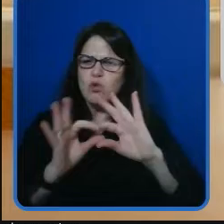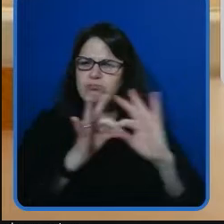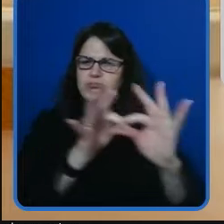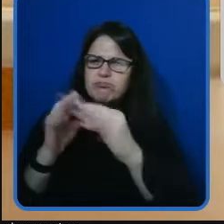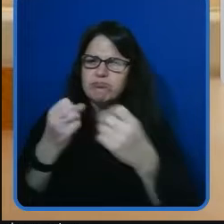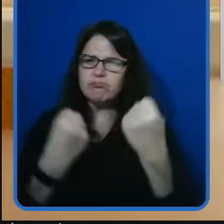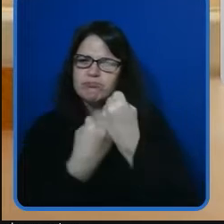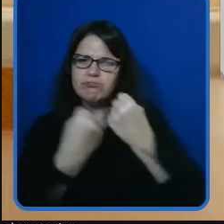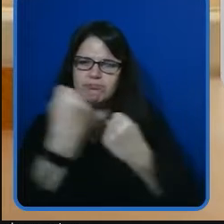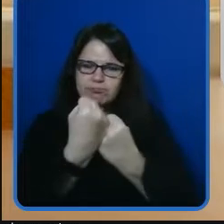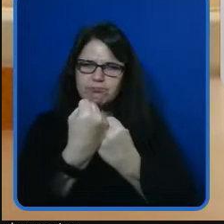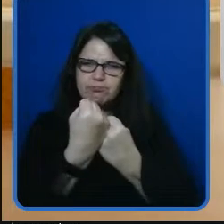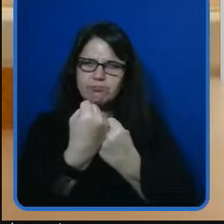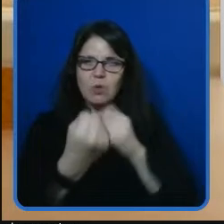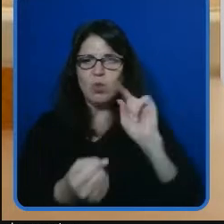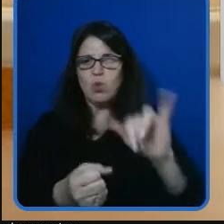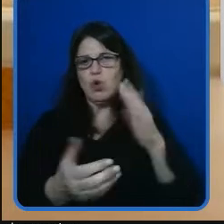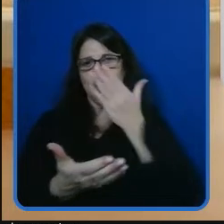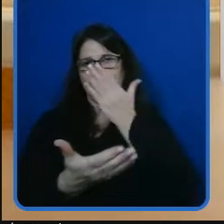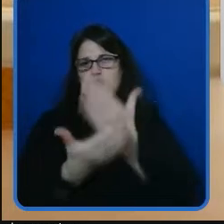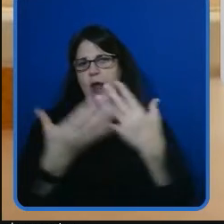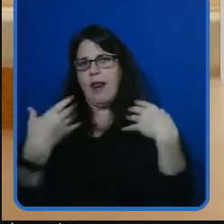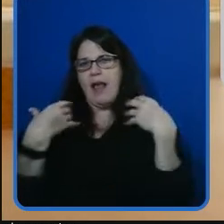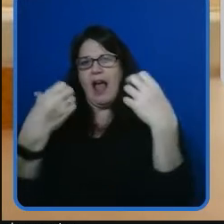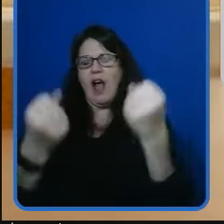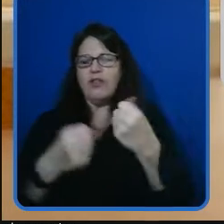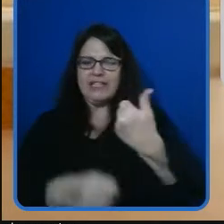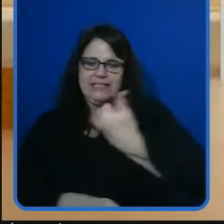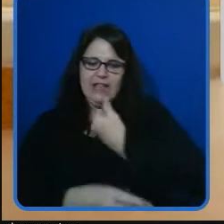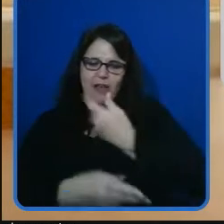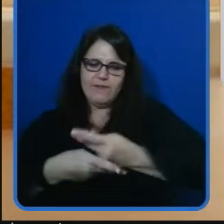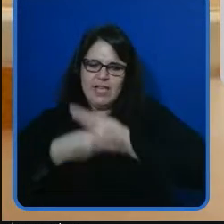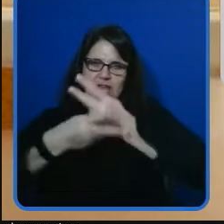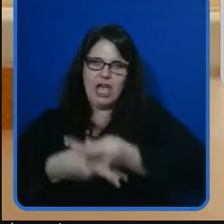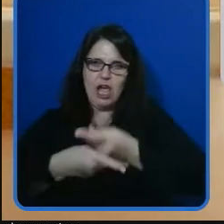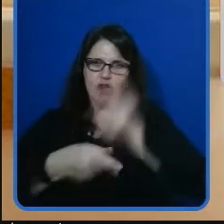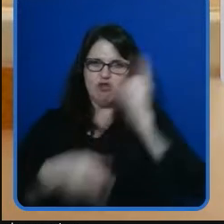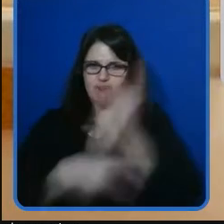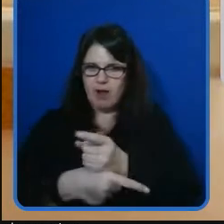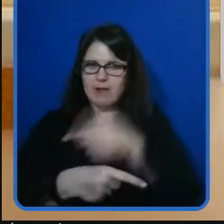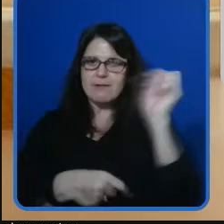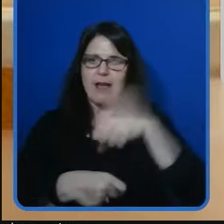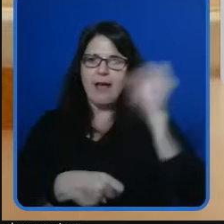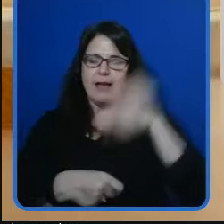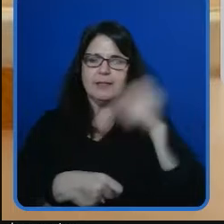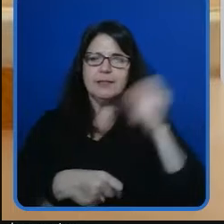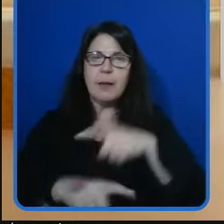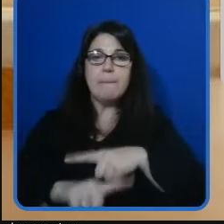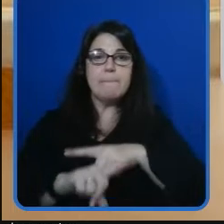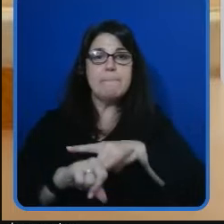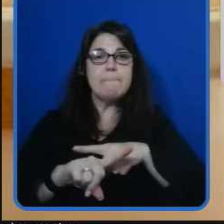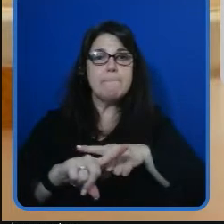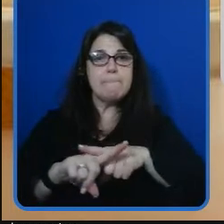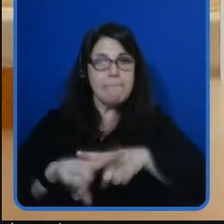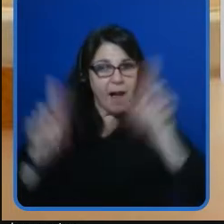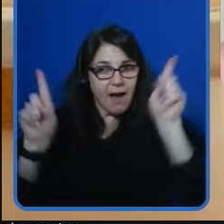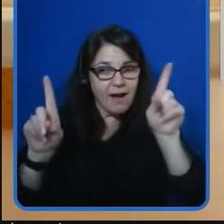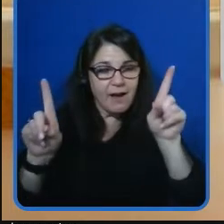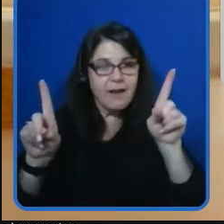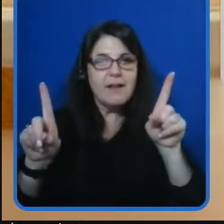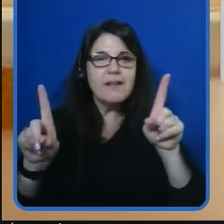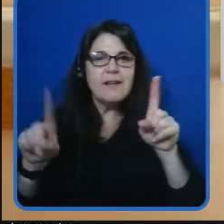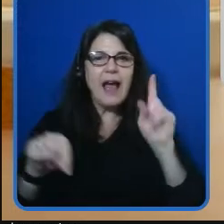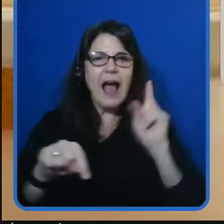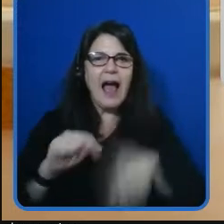these are all healthy self-care practices, full stop. And also, I cannot post-it